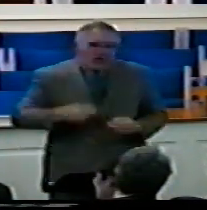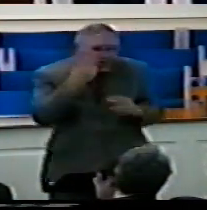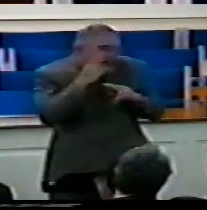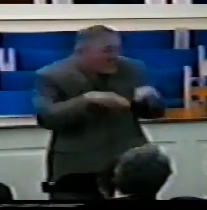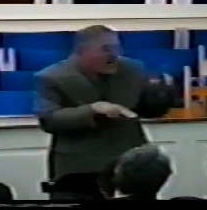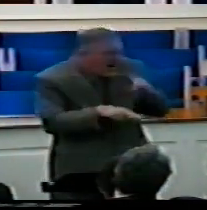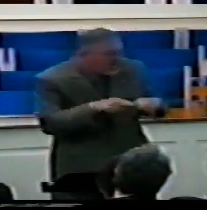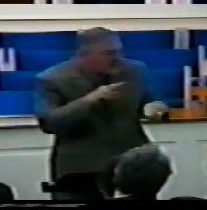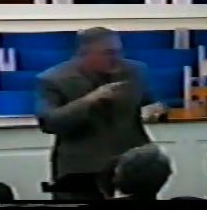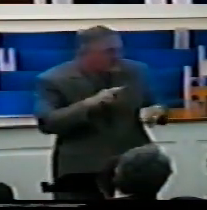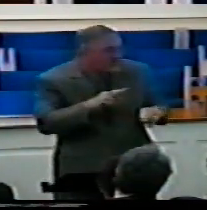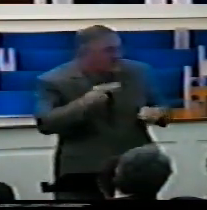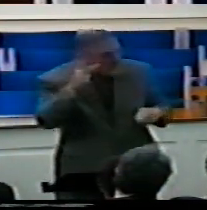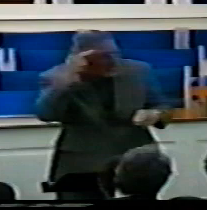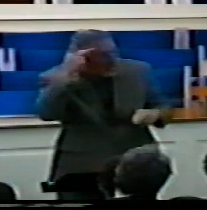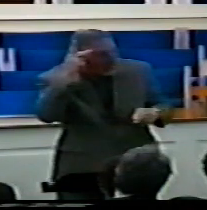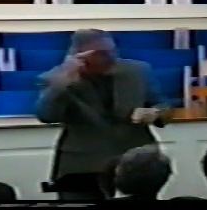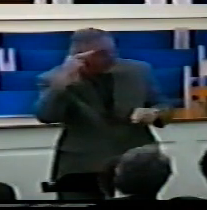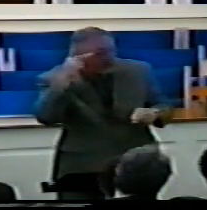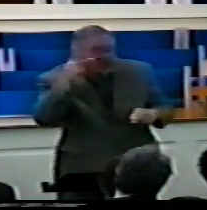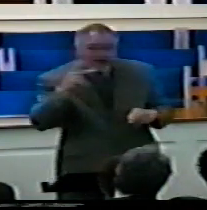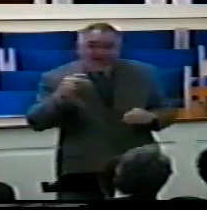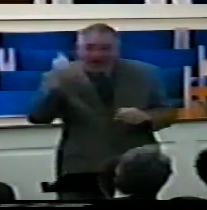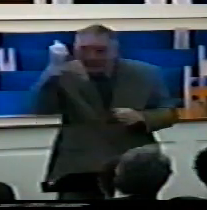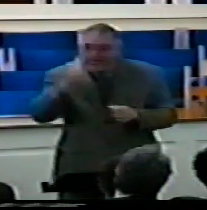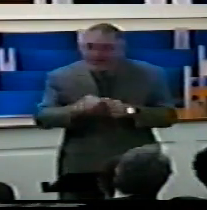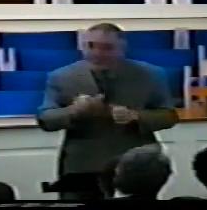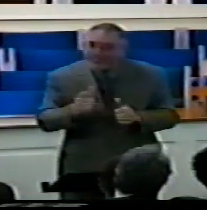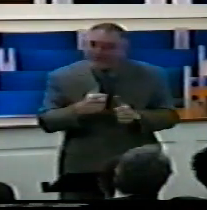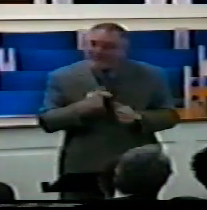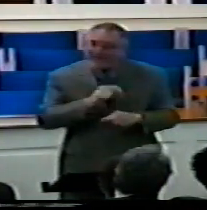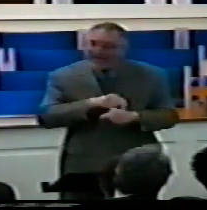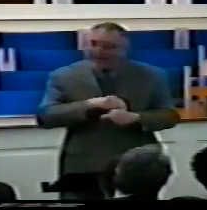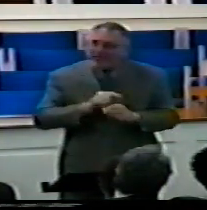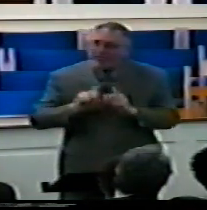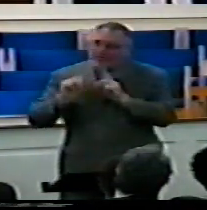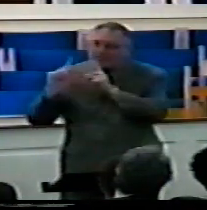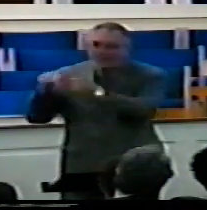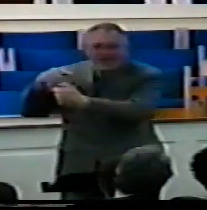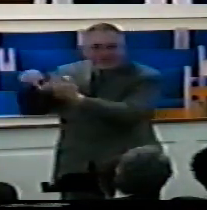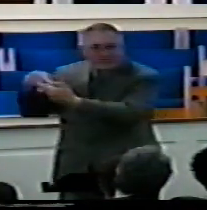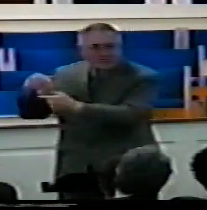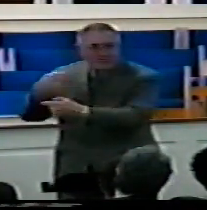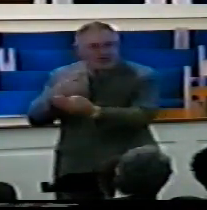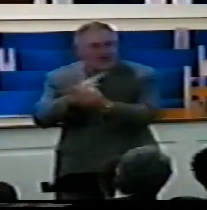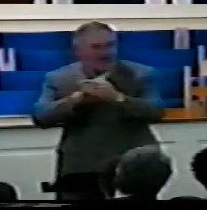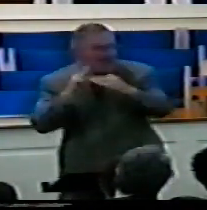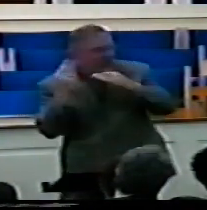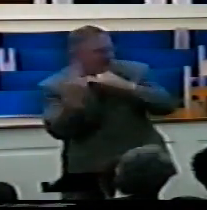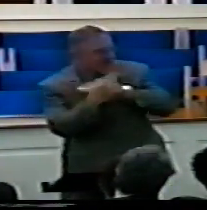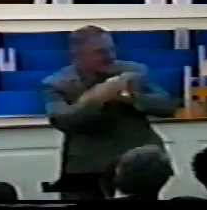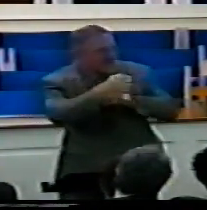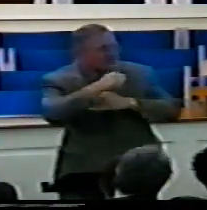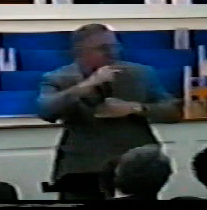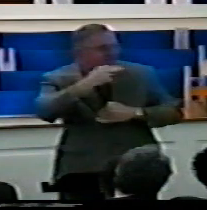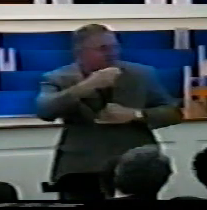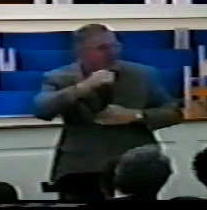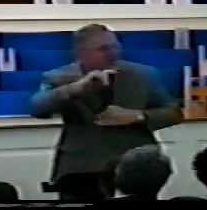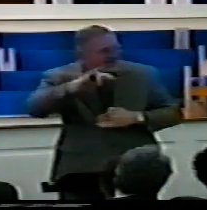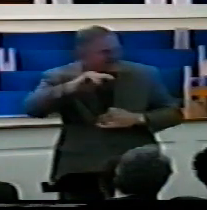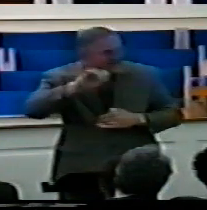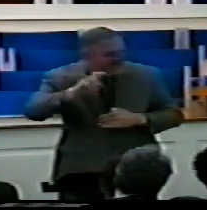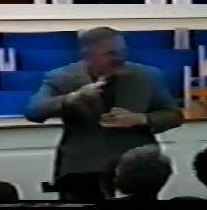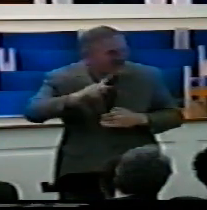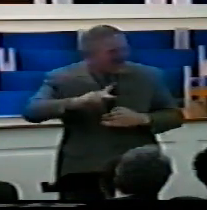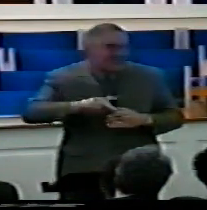when we first went to Haiti. I'll never forget this. Our first 6 weeks in Haiti, God tried us. God tried us. Our